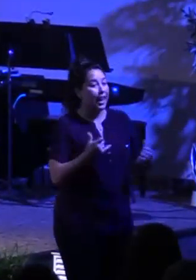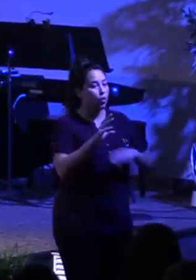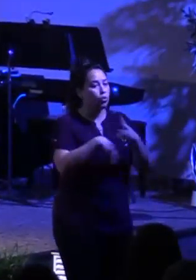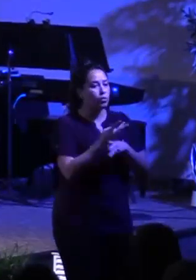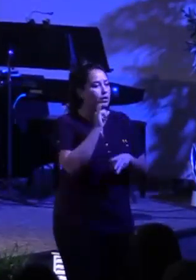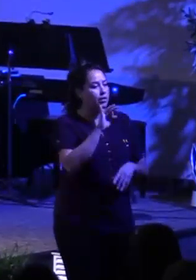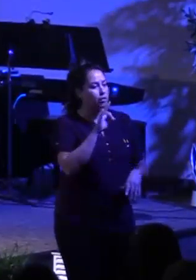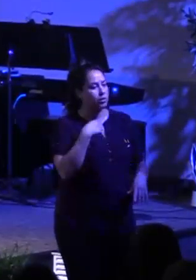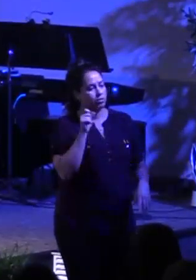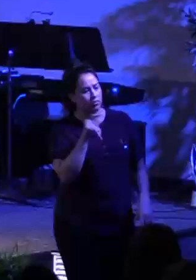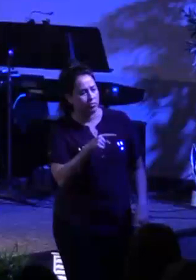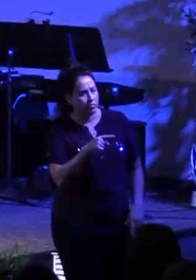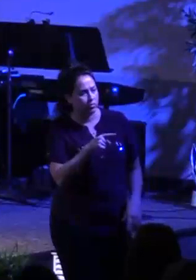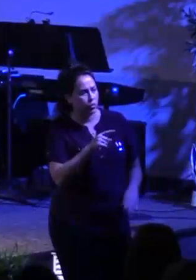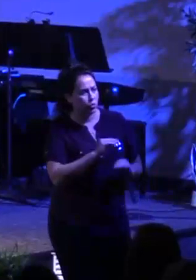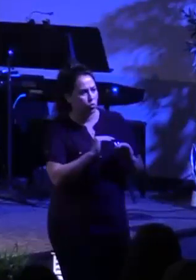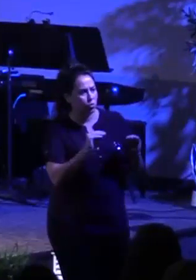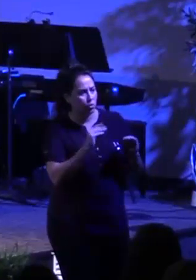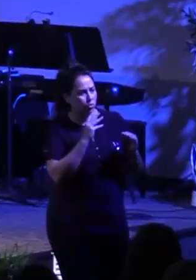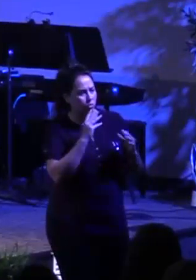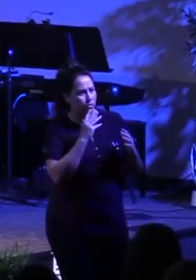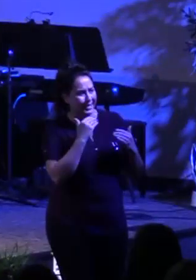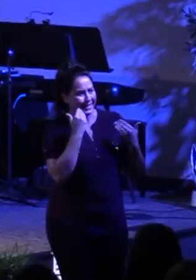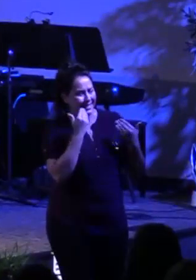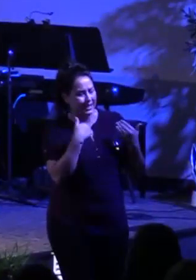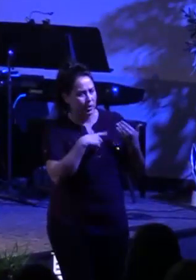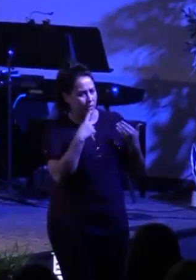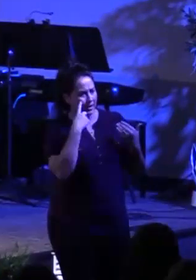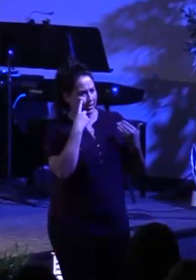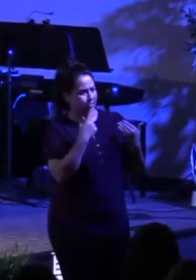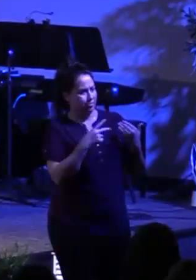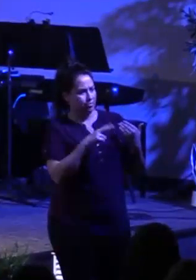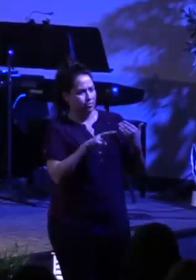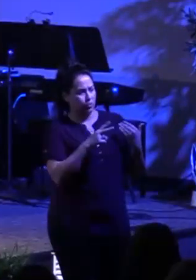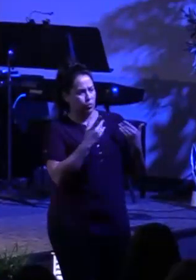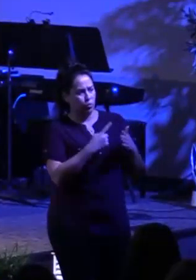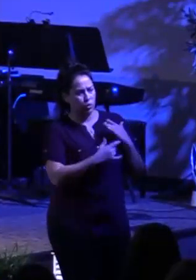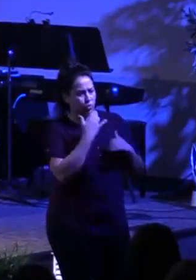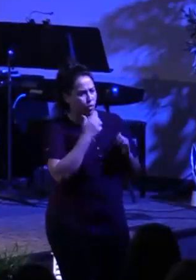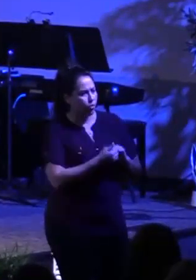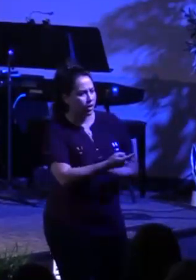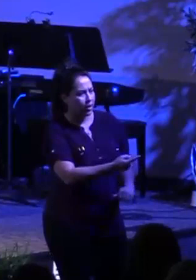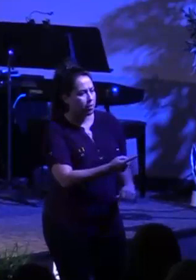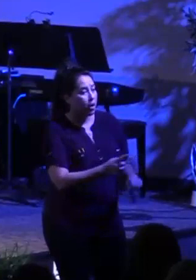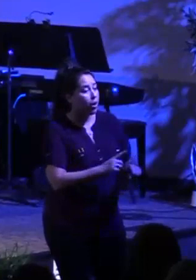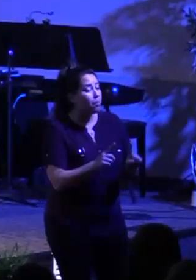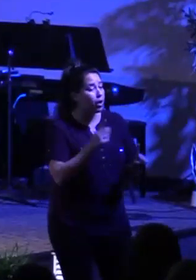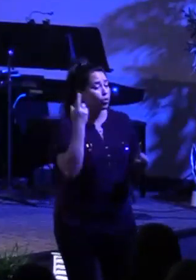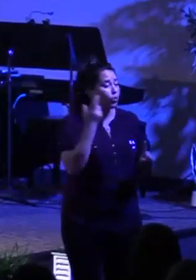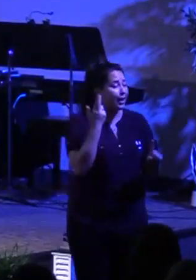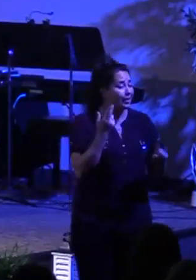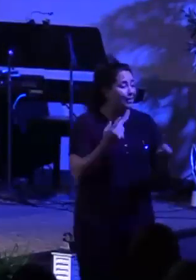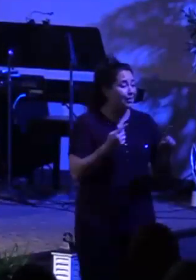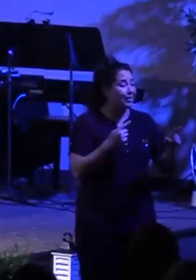here in the fellowship, if we're maladaptive, we go, what's wrong with this guy? Right? But the reality is the person probably is thinking about